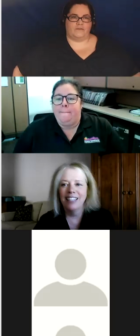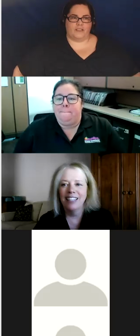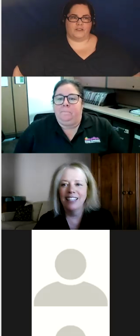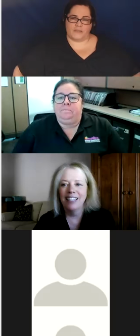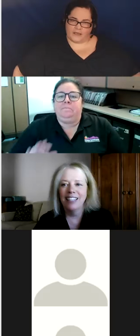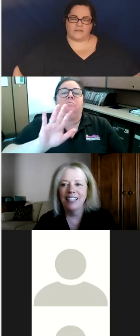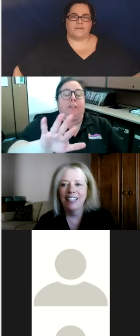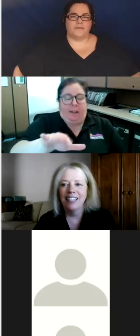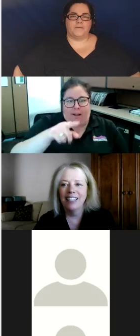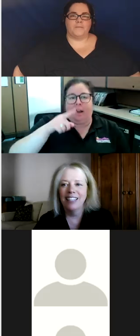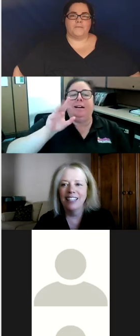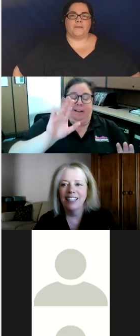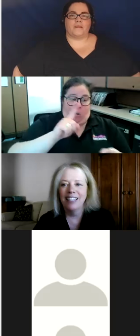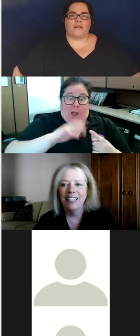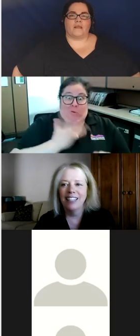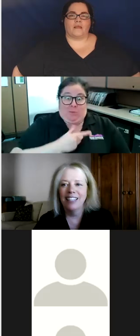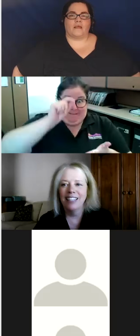that information themselves.